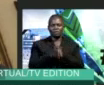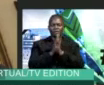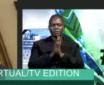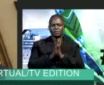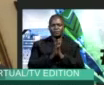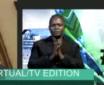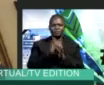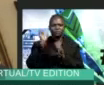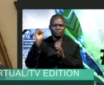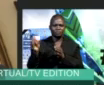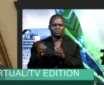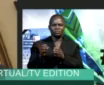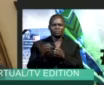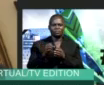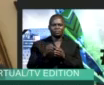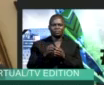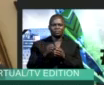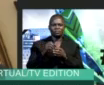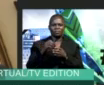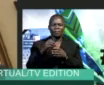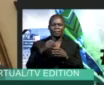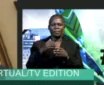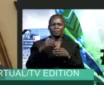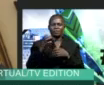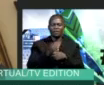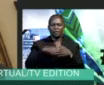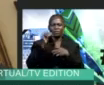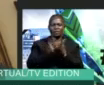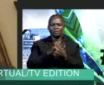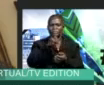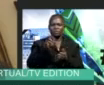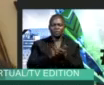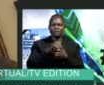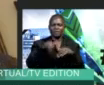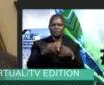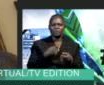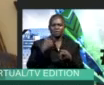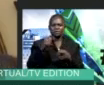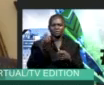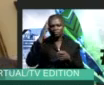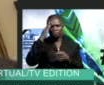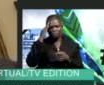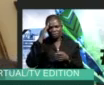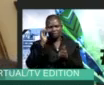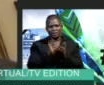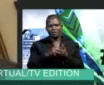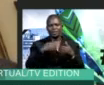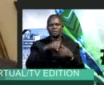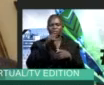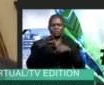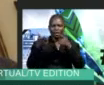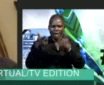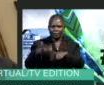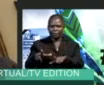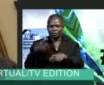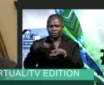and she cleverly parried away that question, which gives me the impression that that hasn't happened